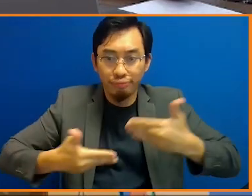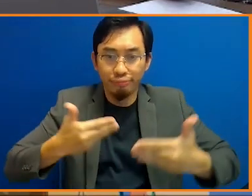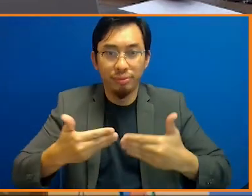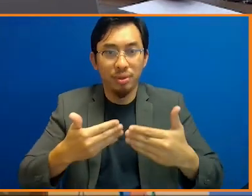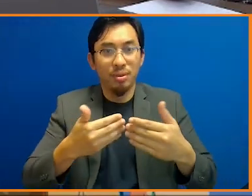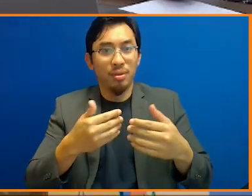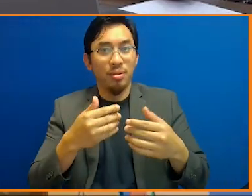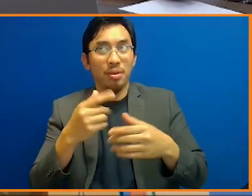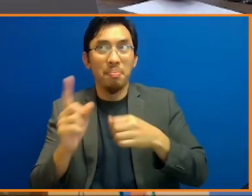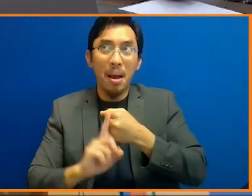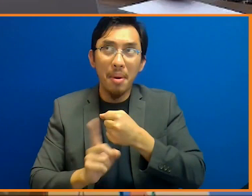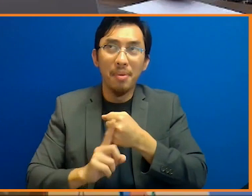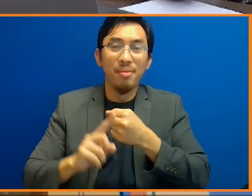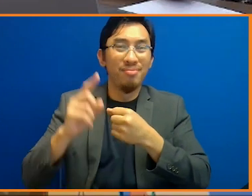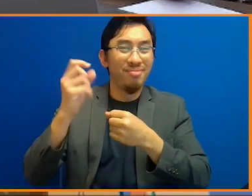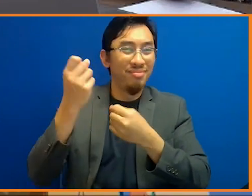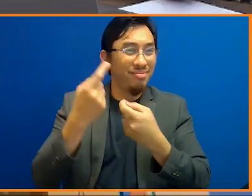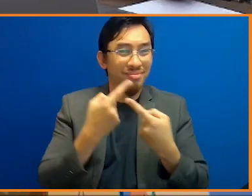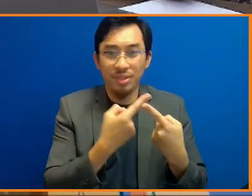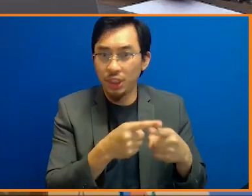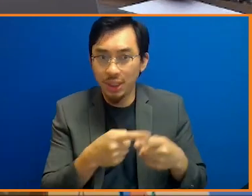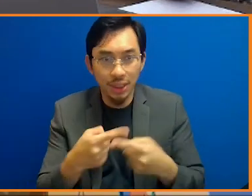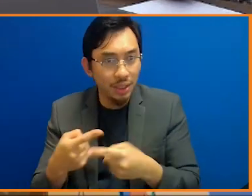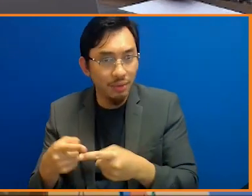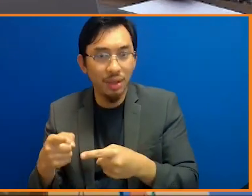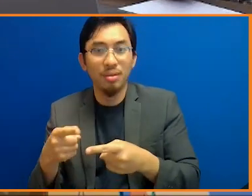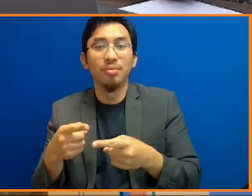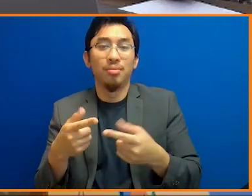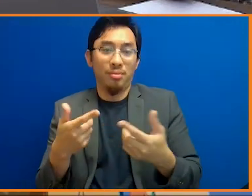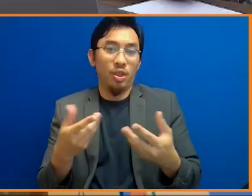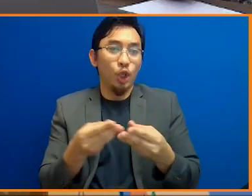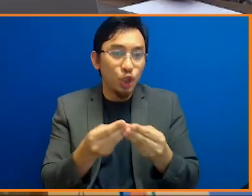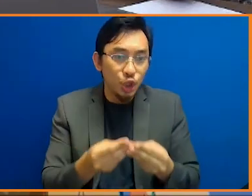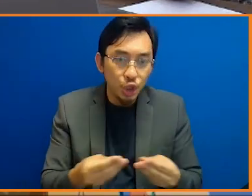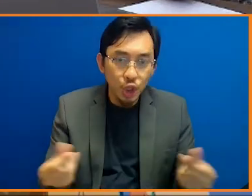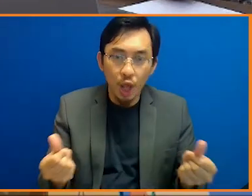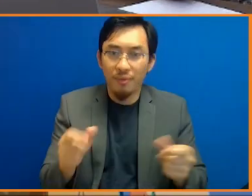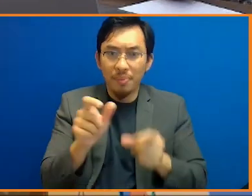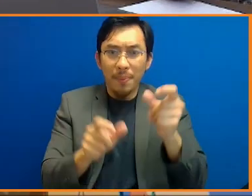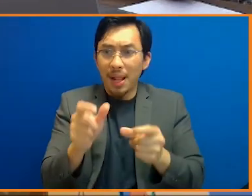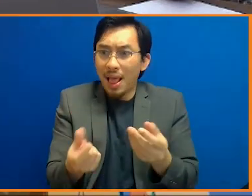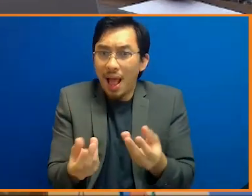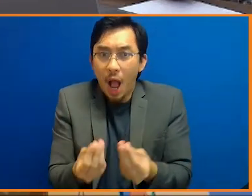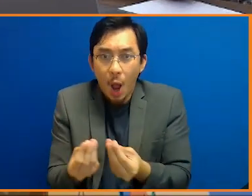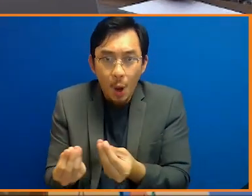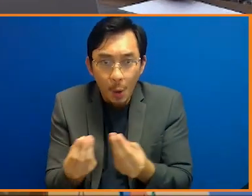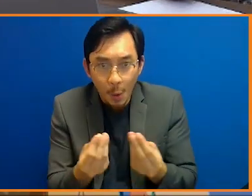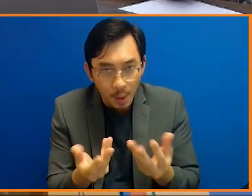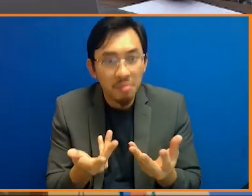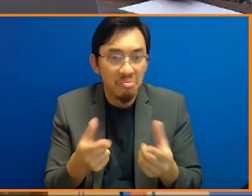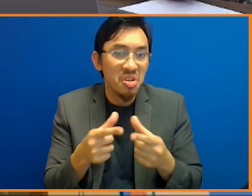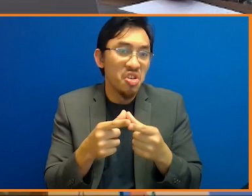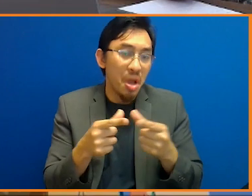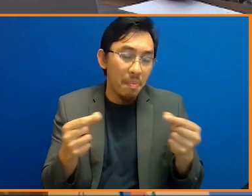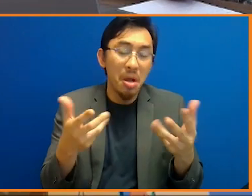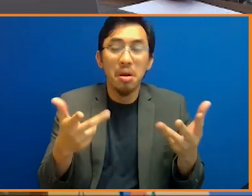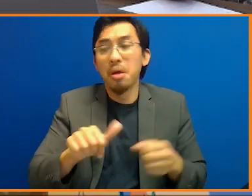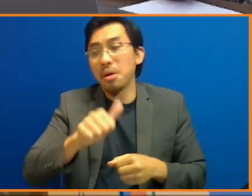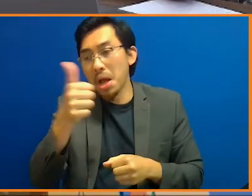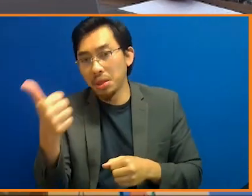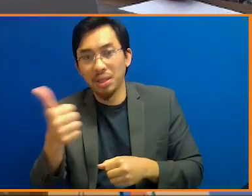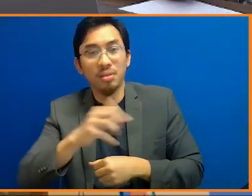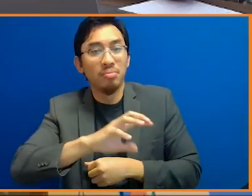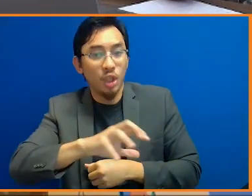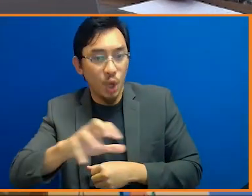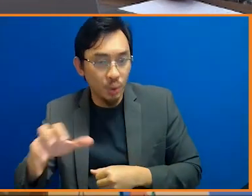best practice or good implementation of ecosystem-based solution or nature-based solution